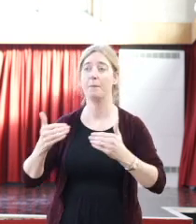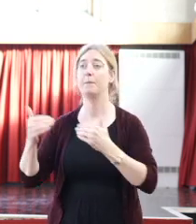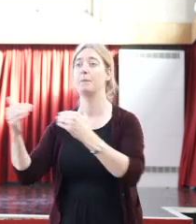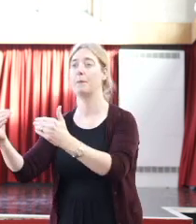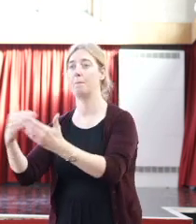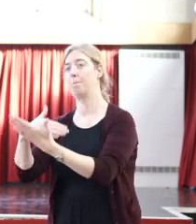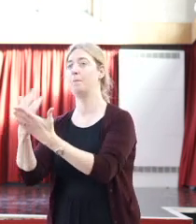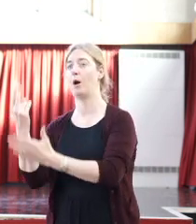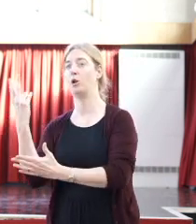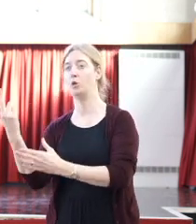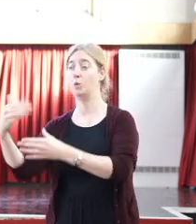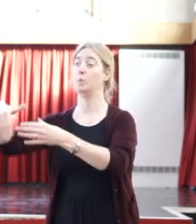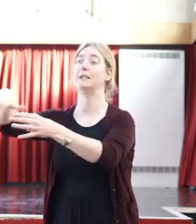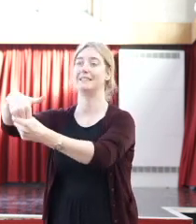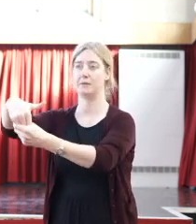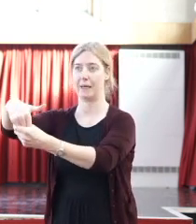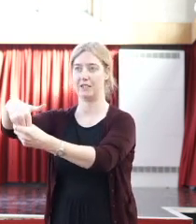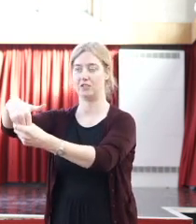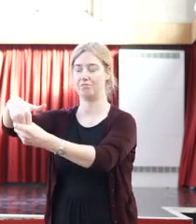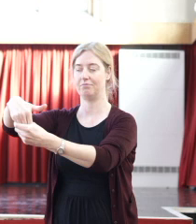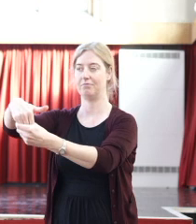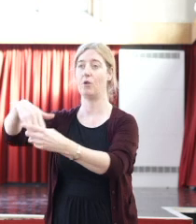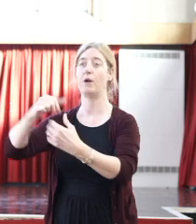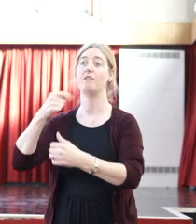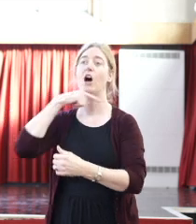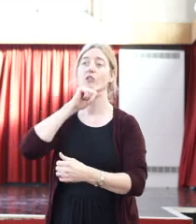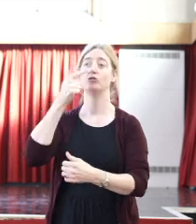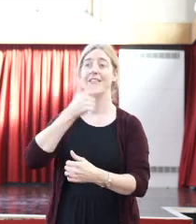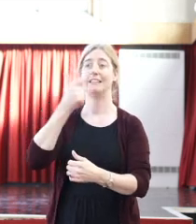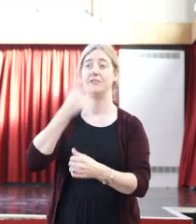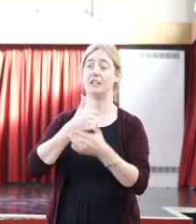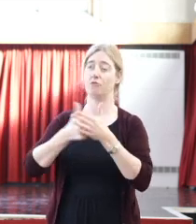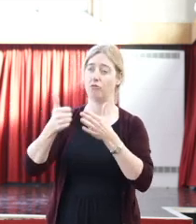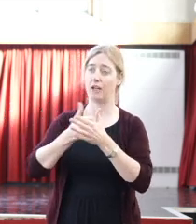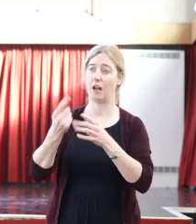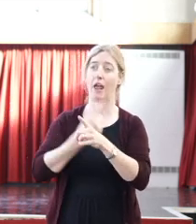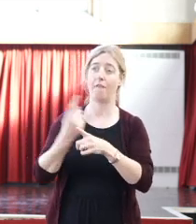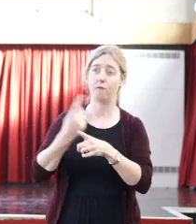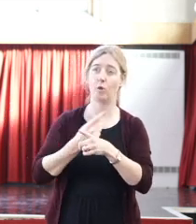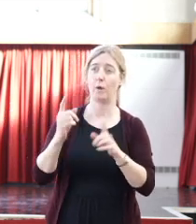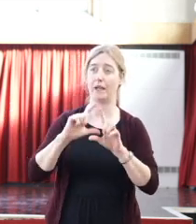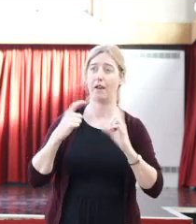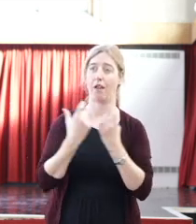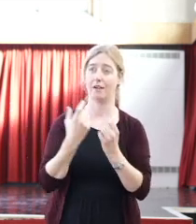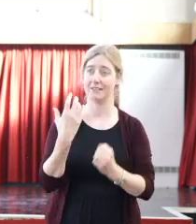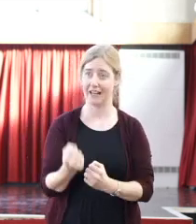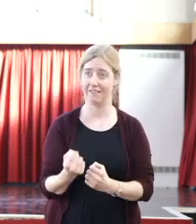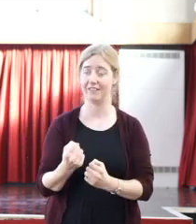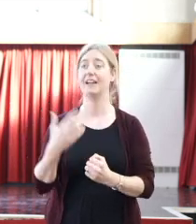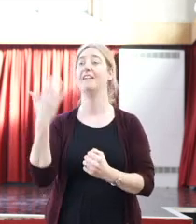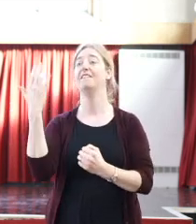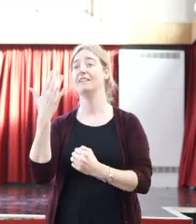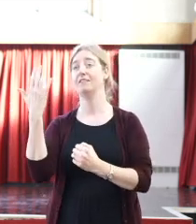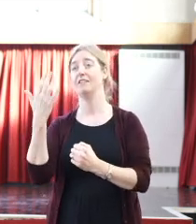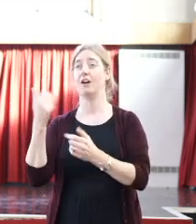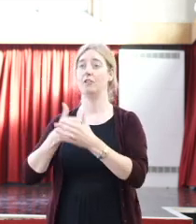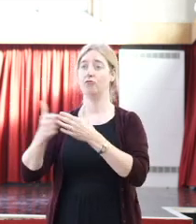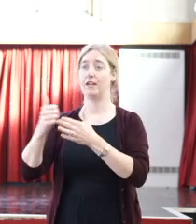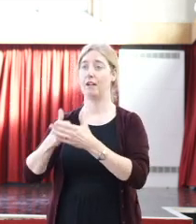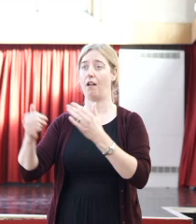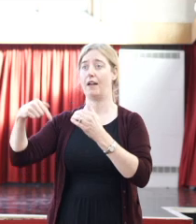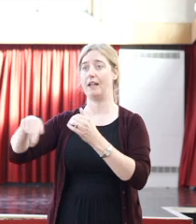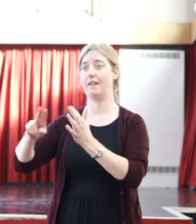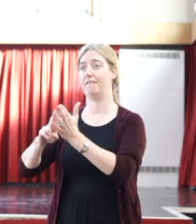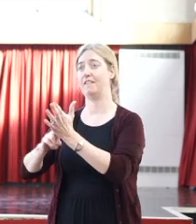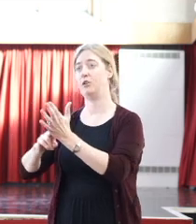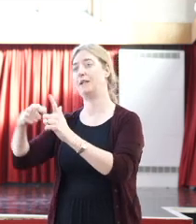participatory programs, we have 117 weekly regular classes in Norwich and 55 weekly regular classes in our venue